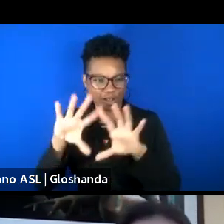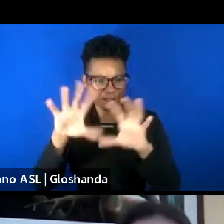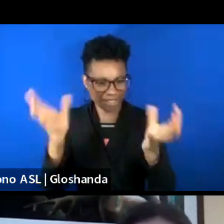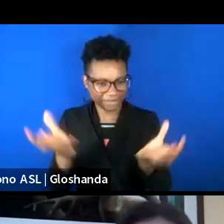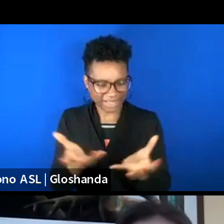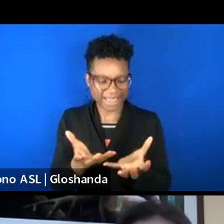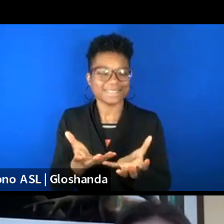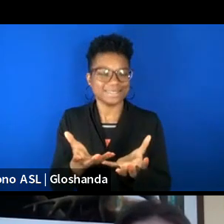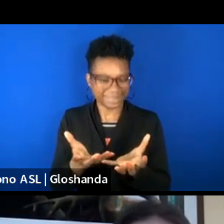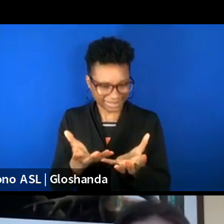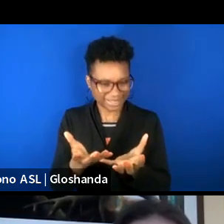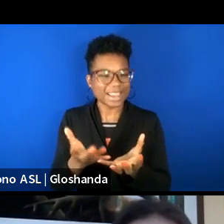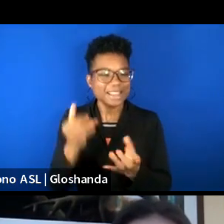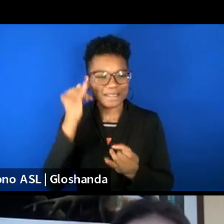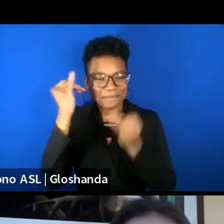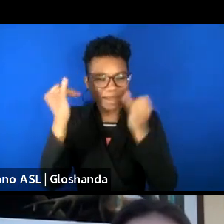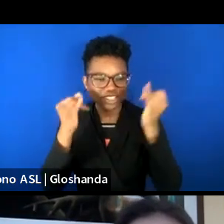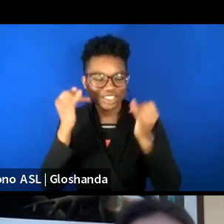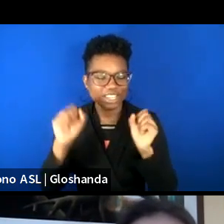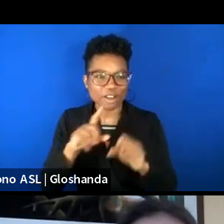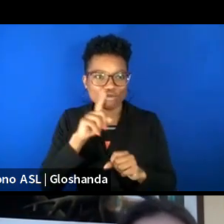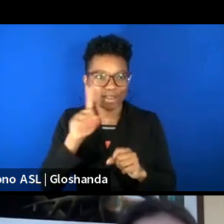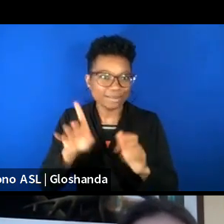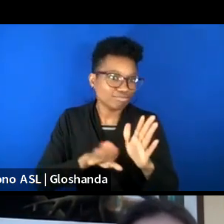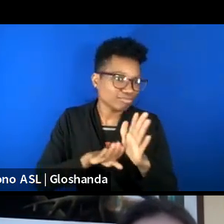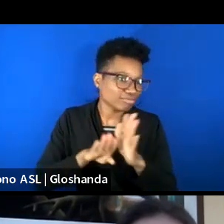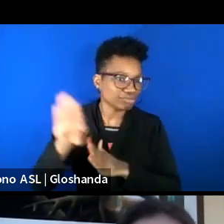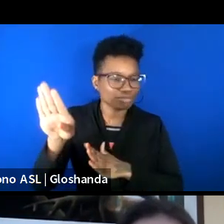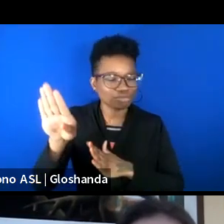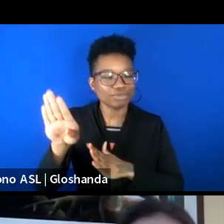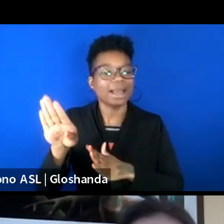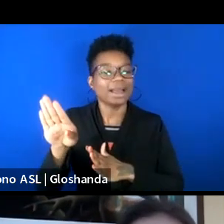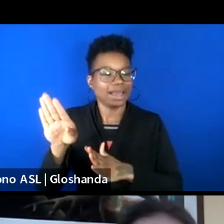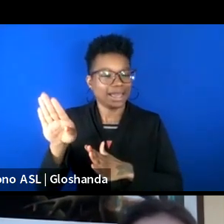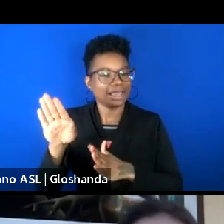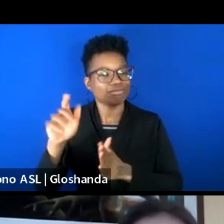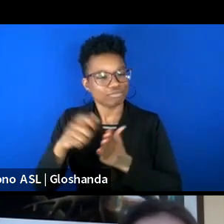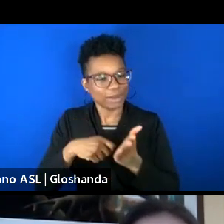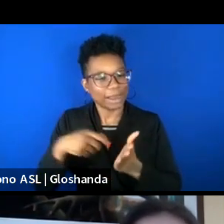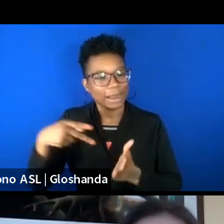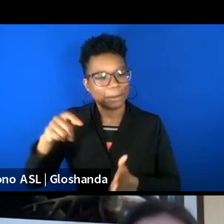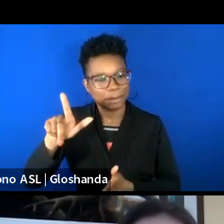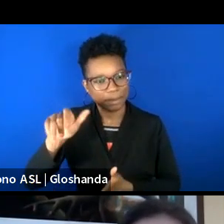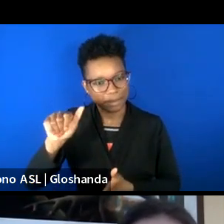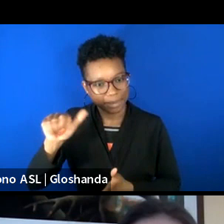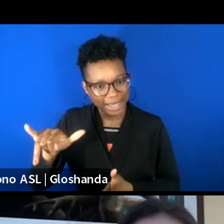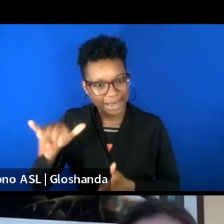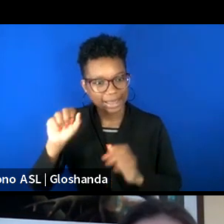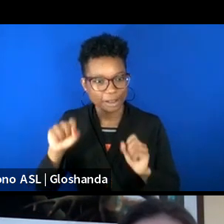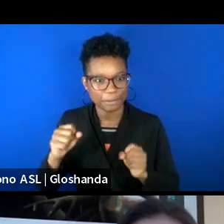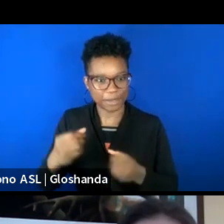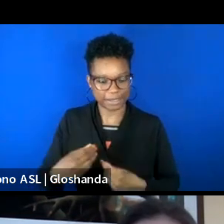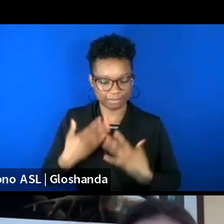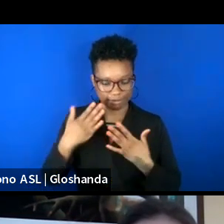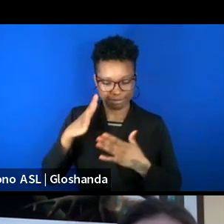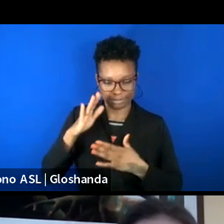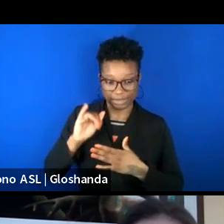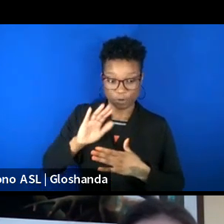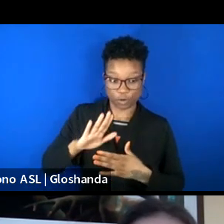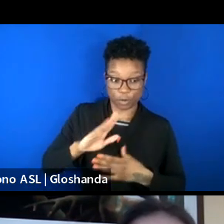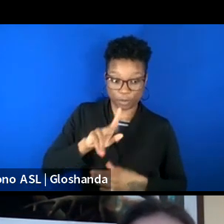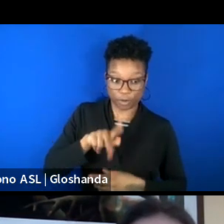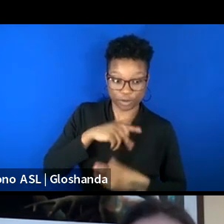to take over and to really shape this into a play that might be inspired by your personal relationship to an object, but is